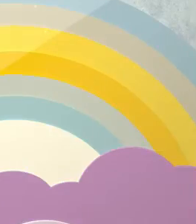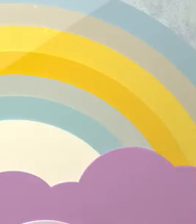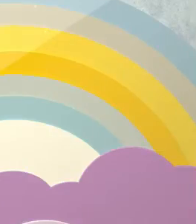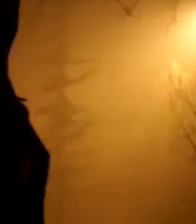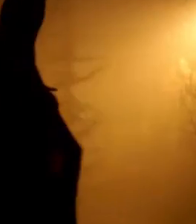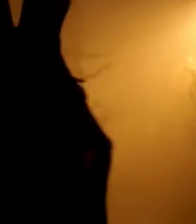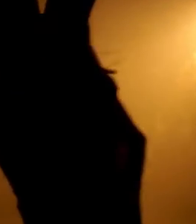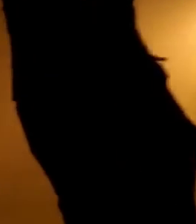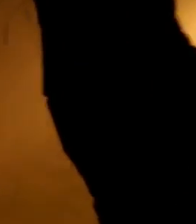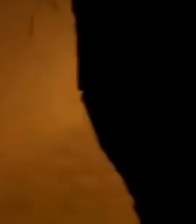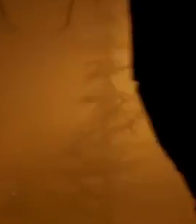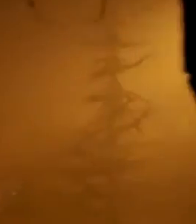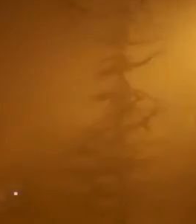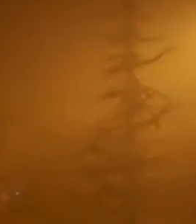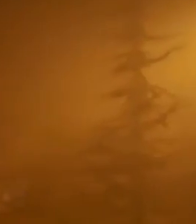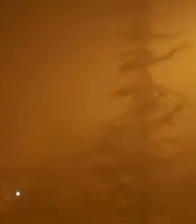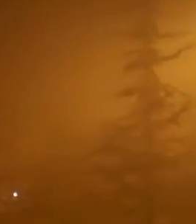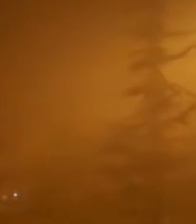future.